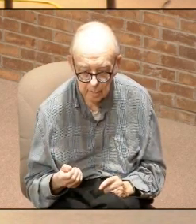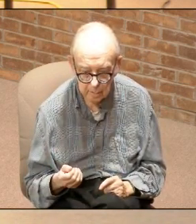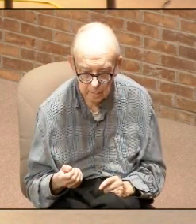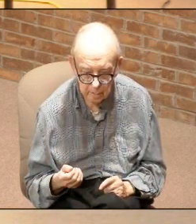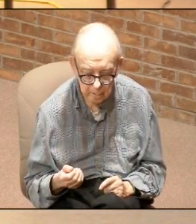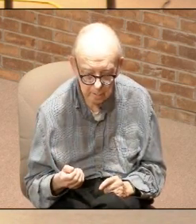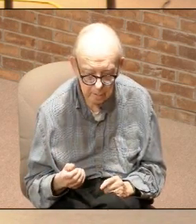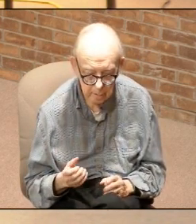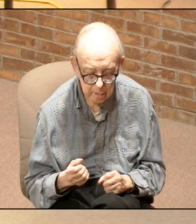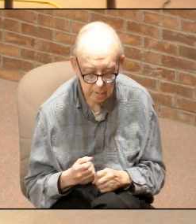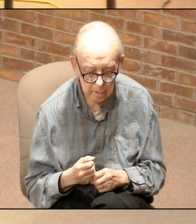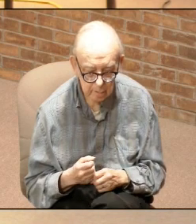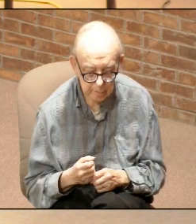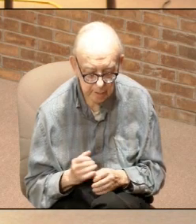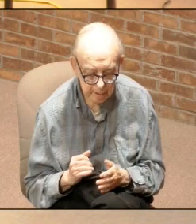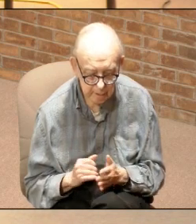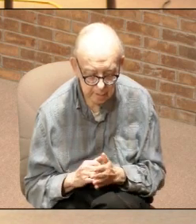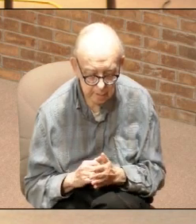to make it